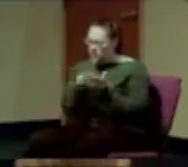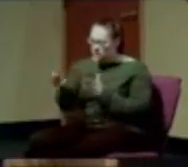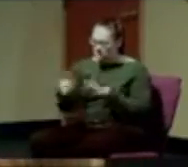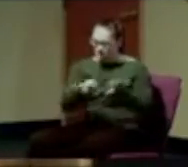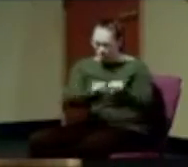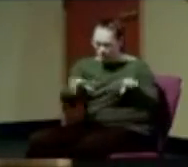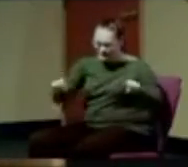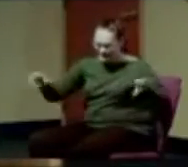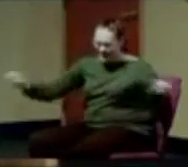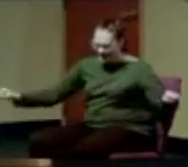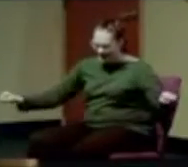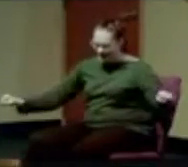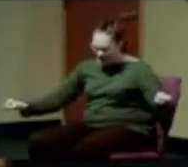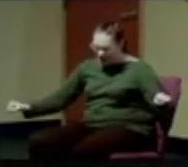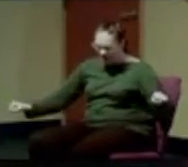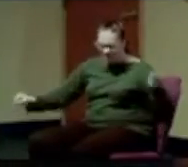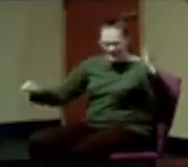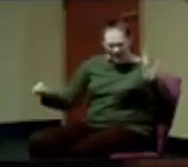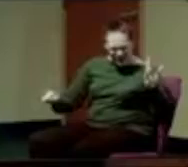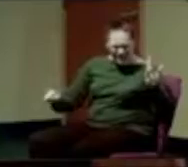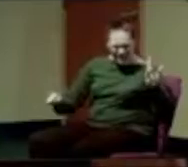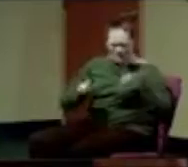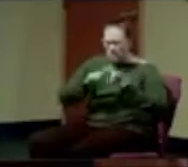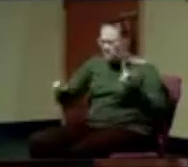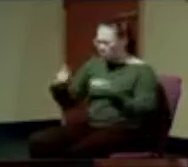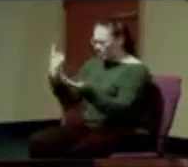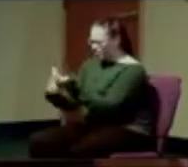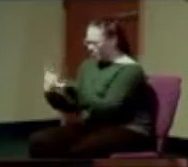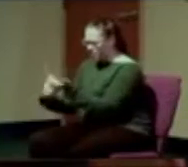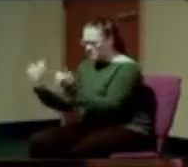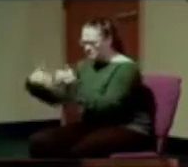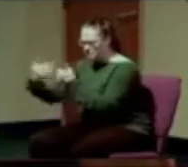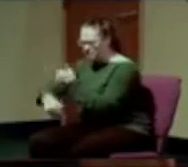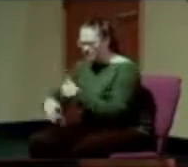6 hot dog buns. Why can't they not get that together?